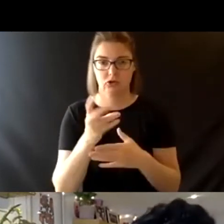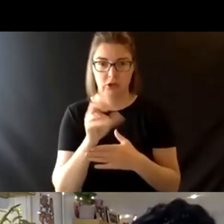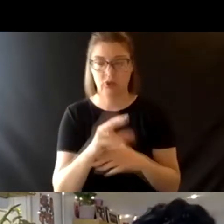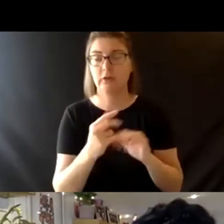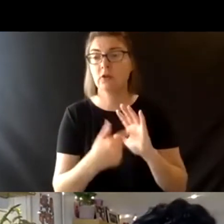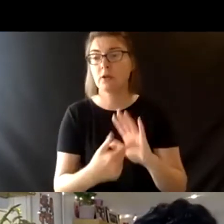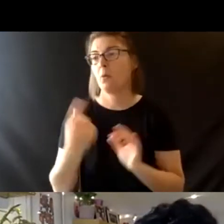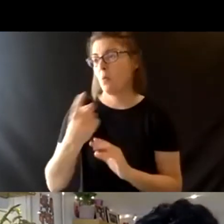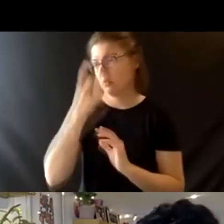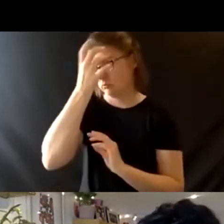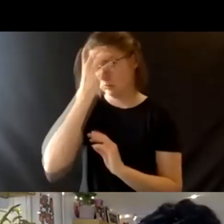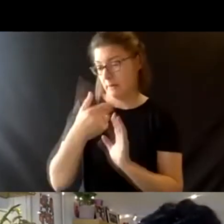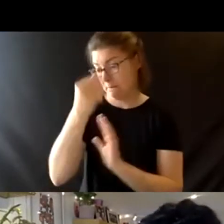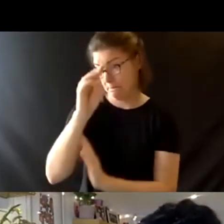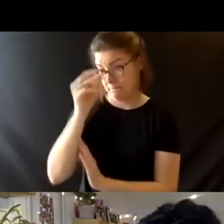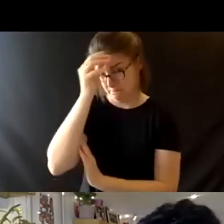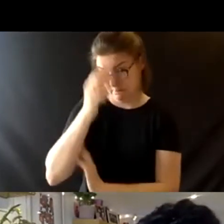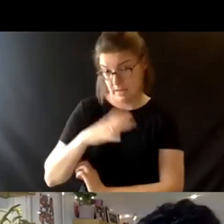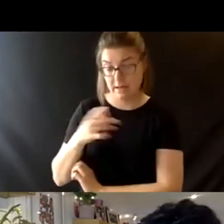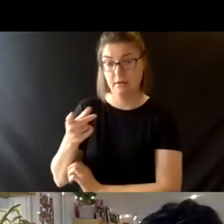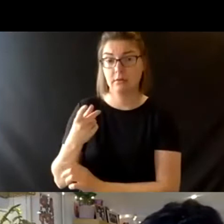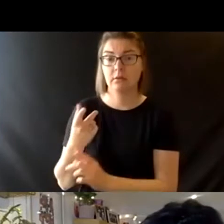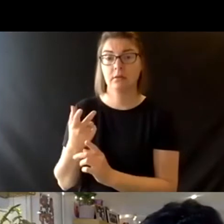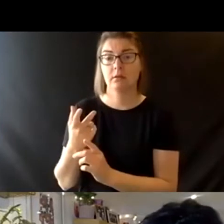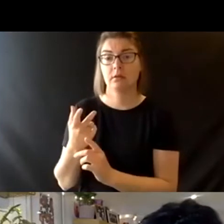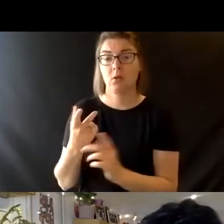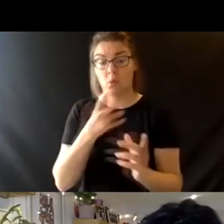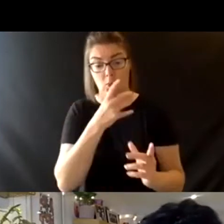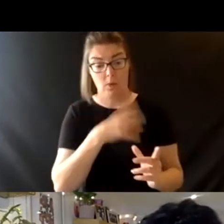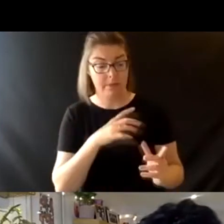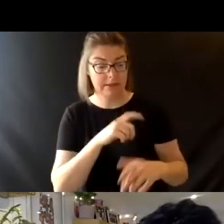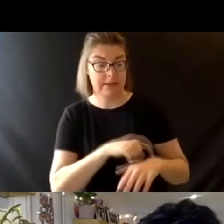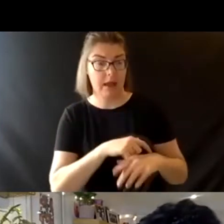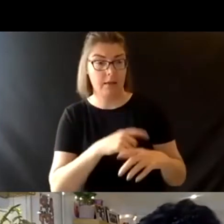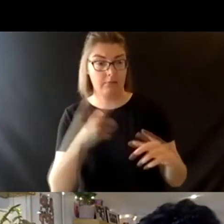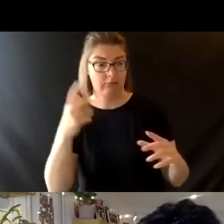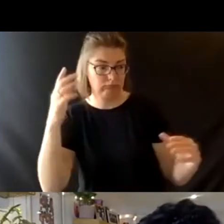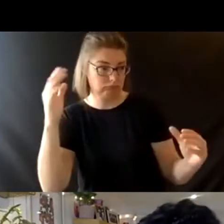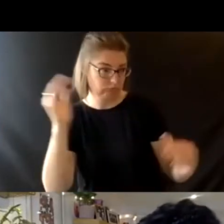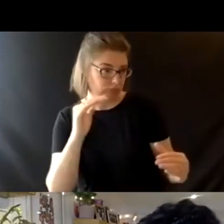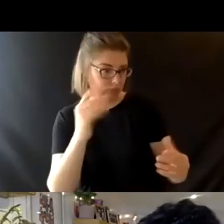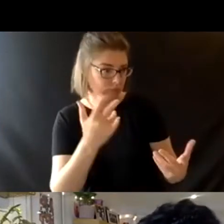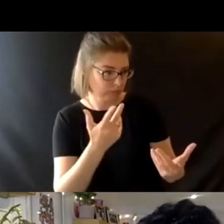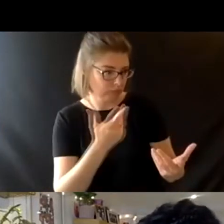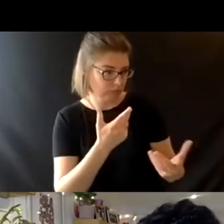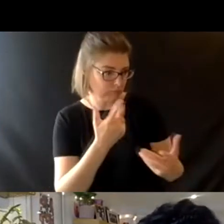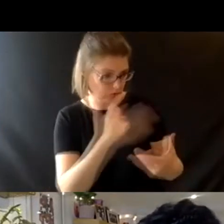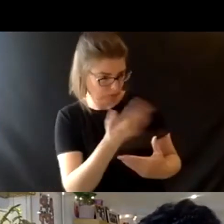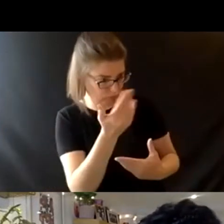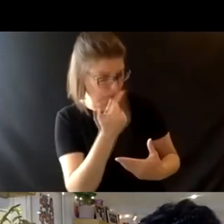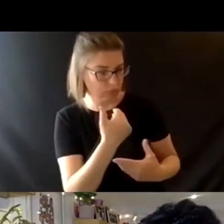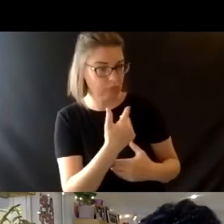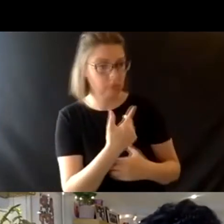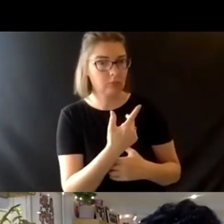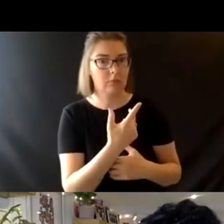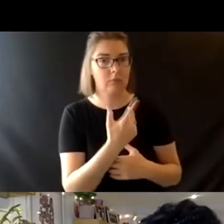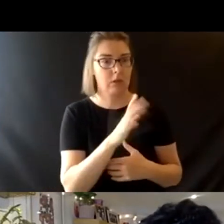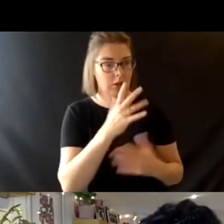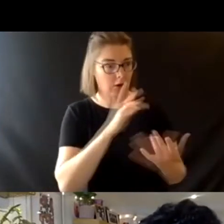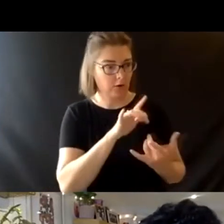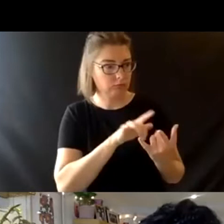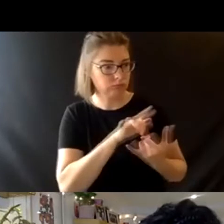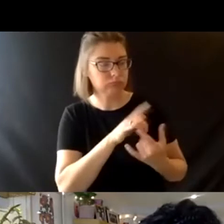that men are entitled to women's time and women's affections. So toxic masculinity, a good example would